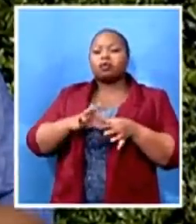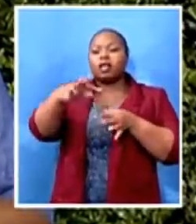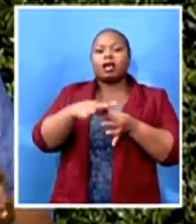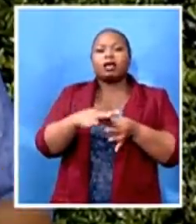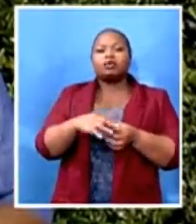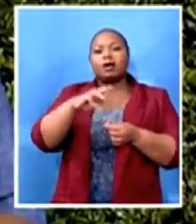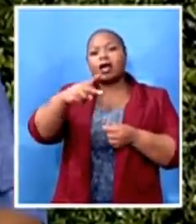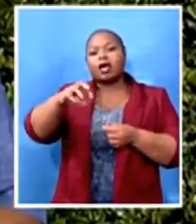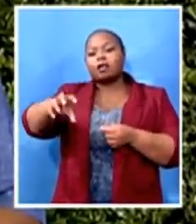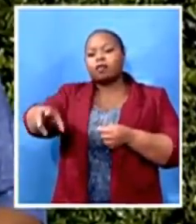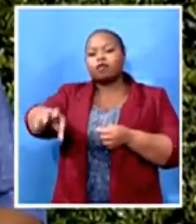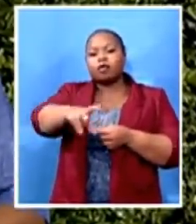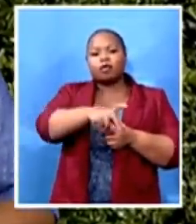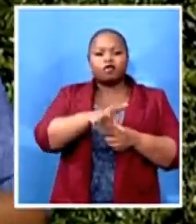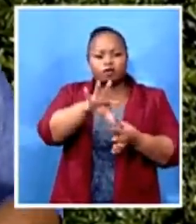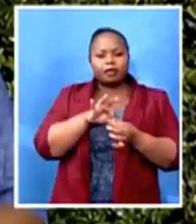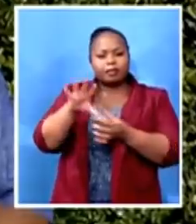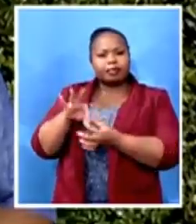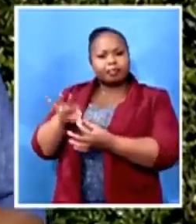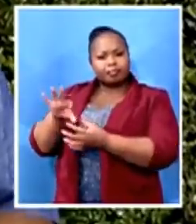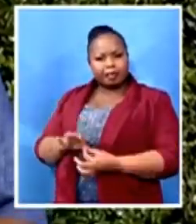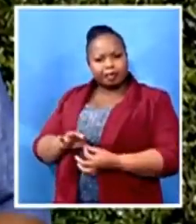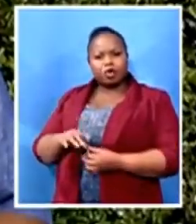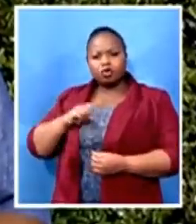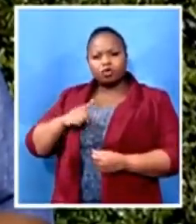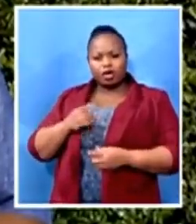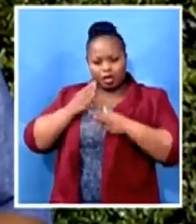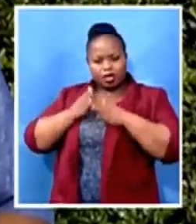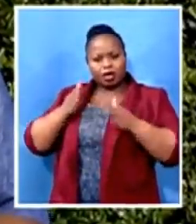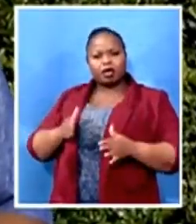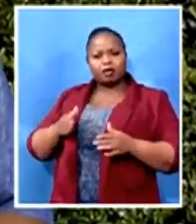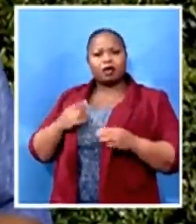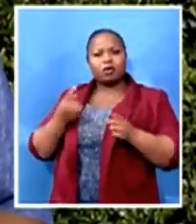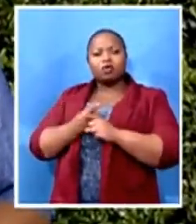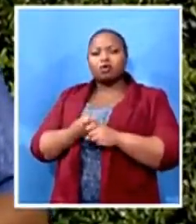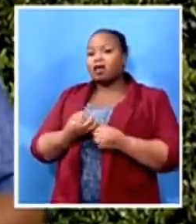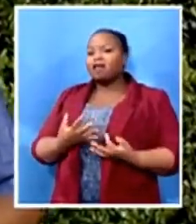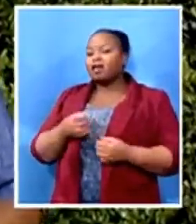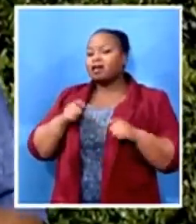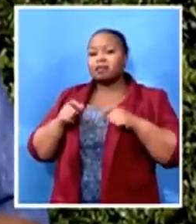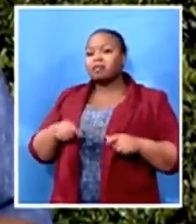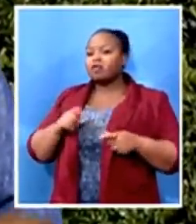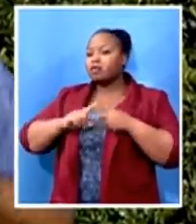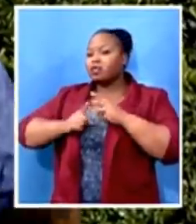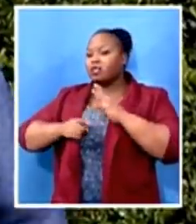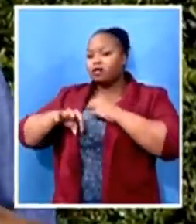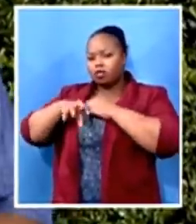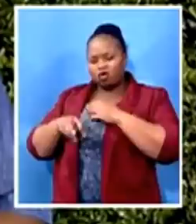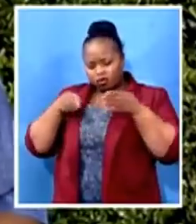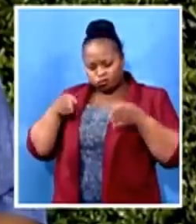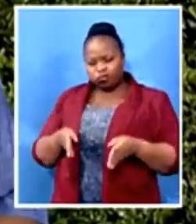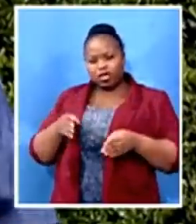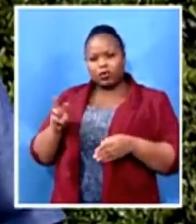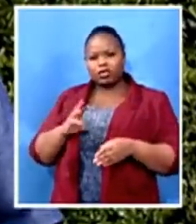provinces, because we are a labor-sending province, we've got our people all over. So there is no way that we'll say bury in Western Cape but don't